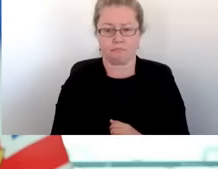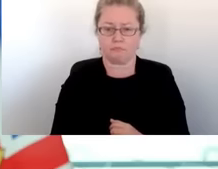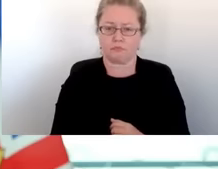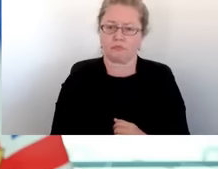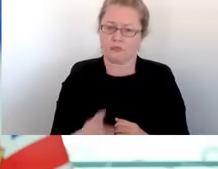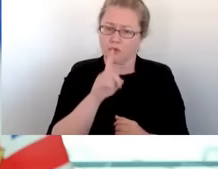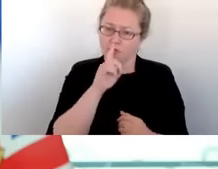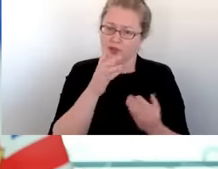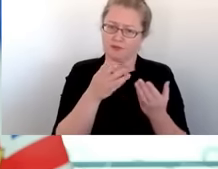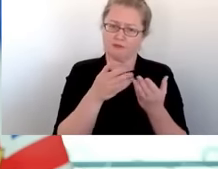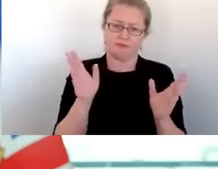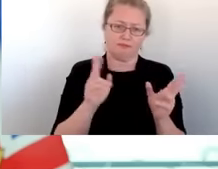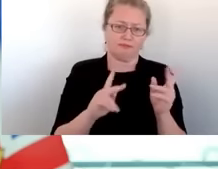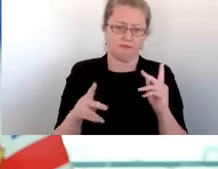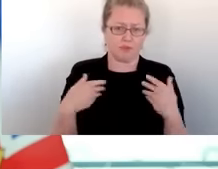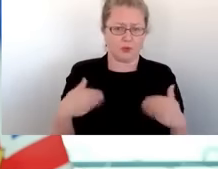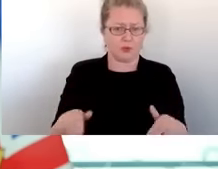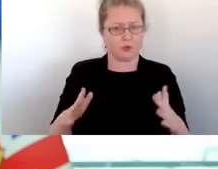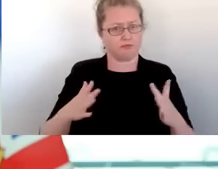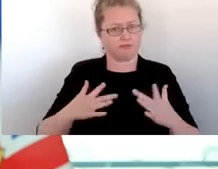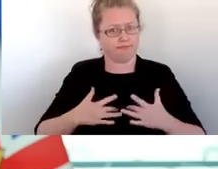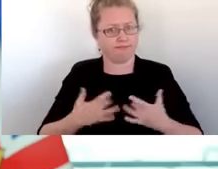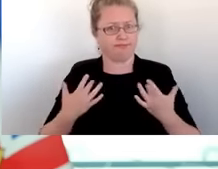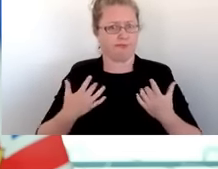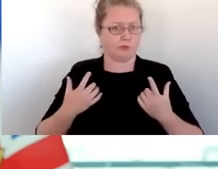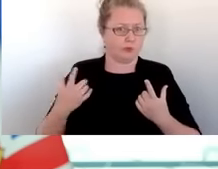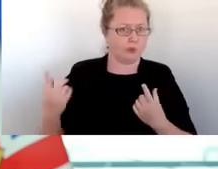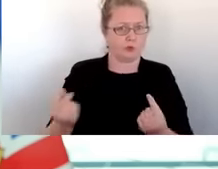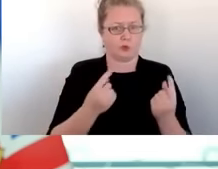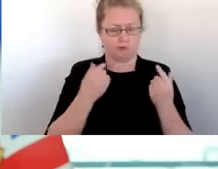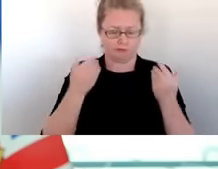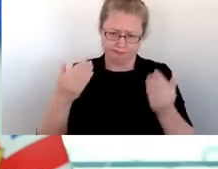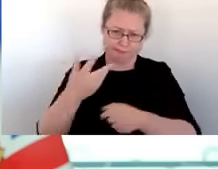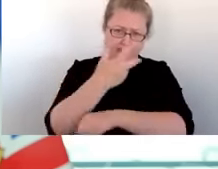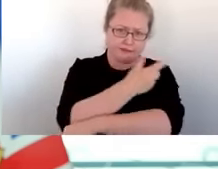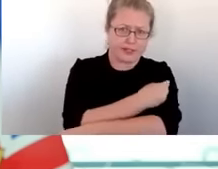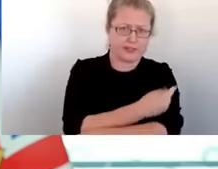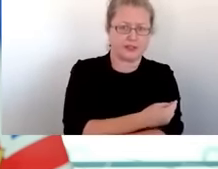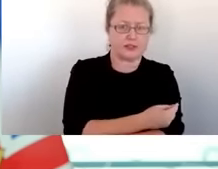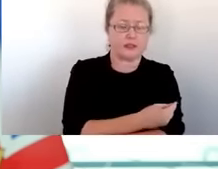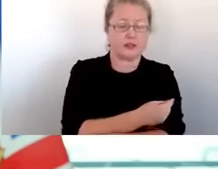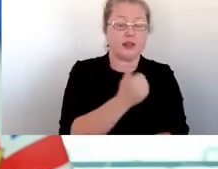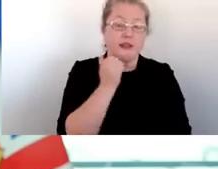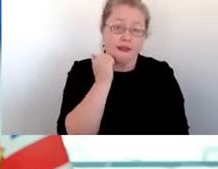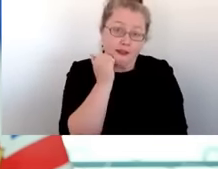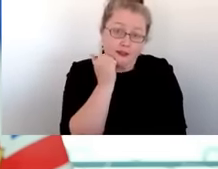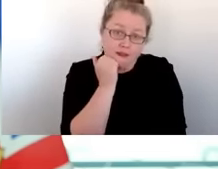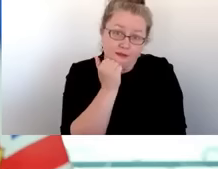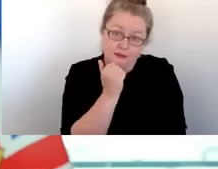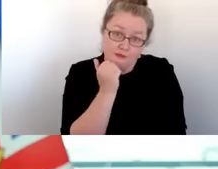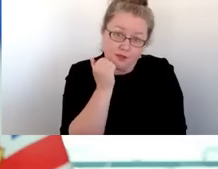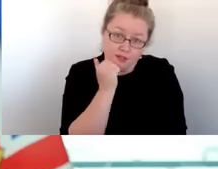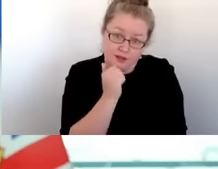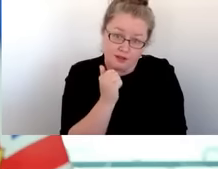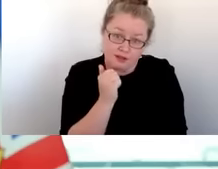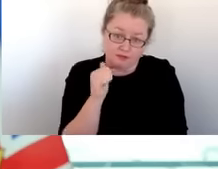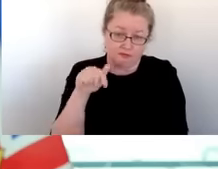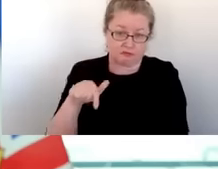have been so enthusiastic. And I just wanted to share a little factoid with you that every day in the province, 50